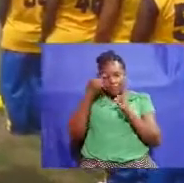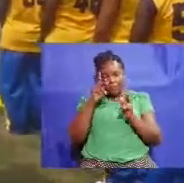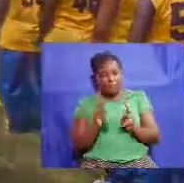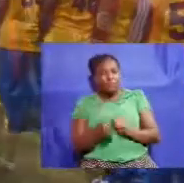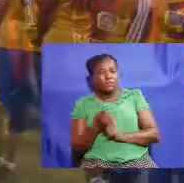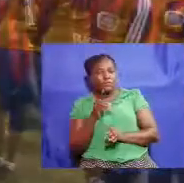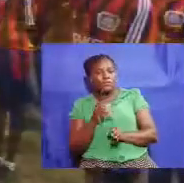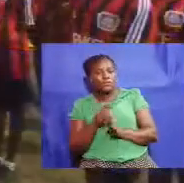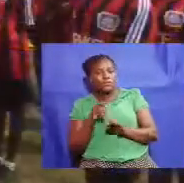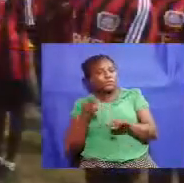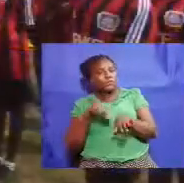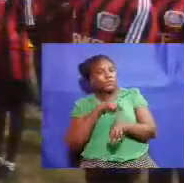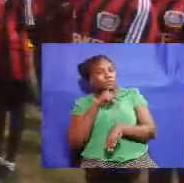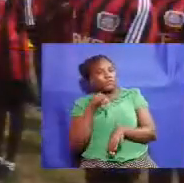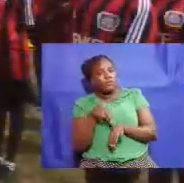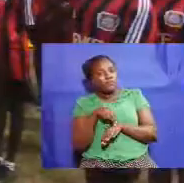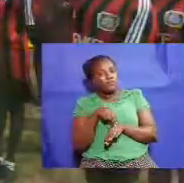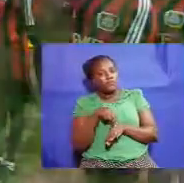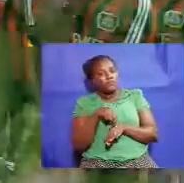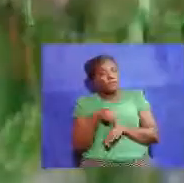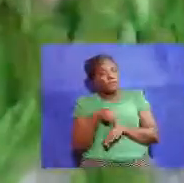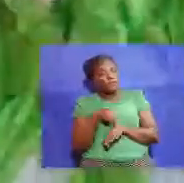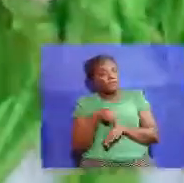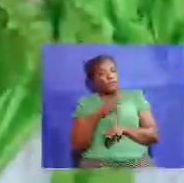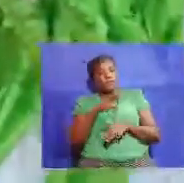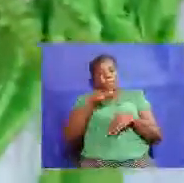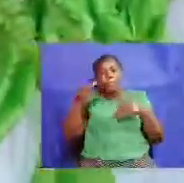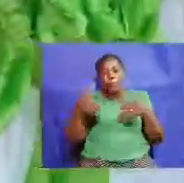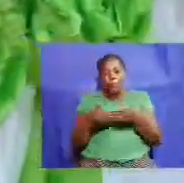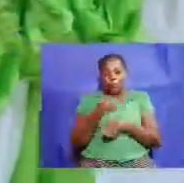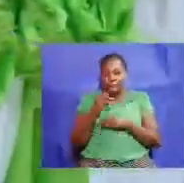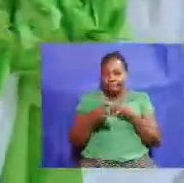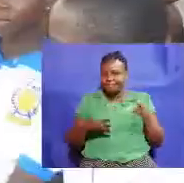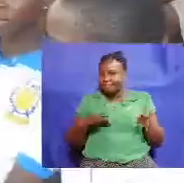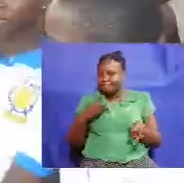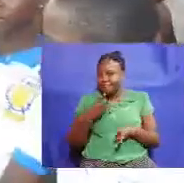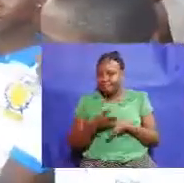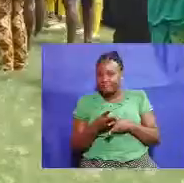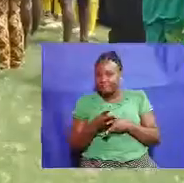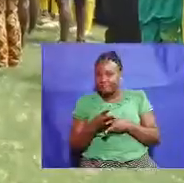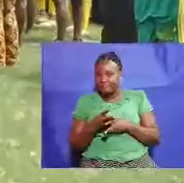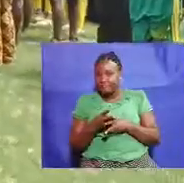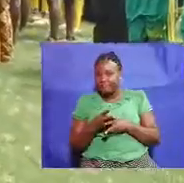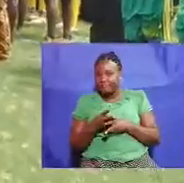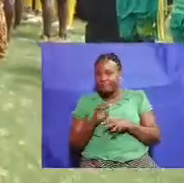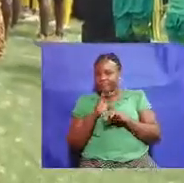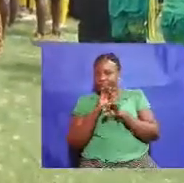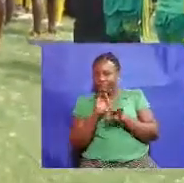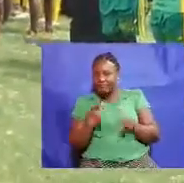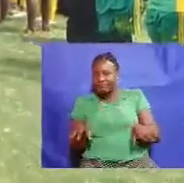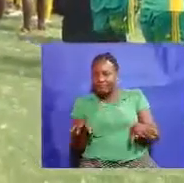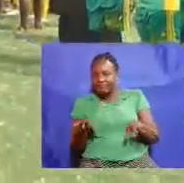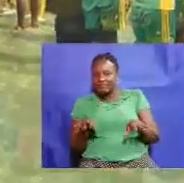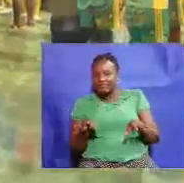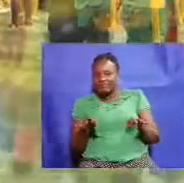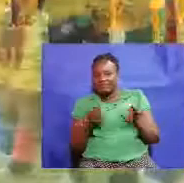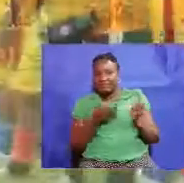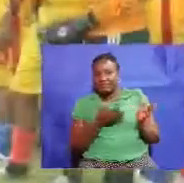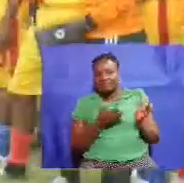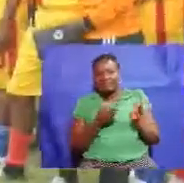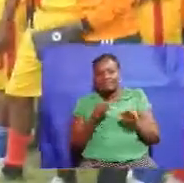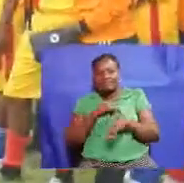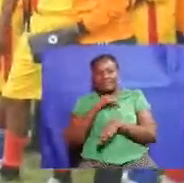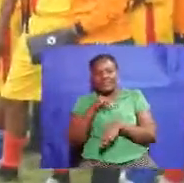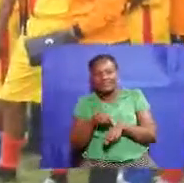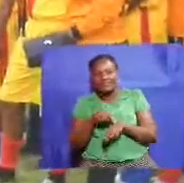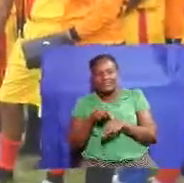of harnessing the potentials of persons with disability for nationwide development. All over the world, one of the professions that has maintained